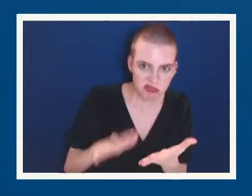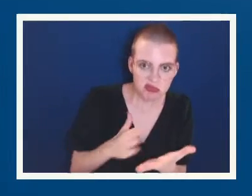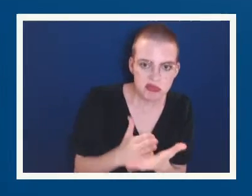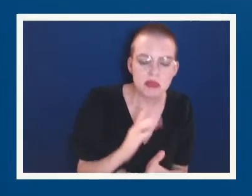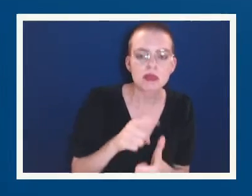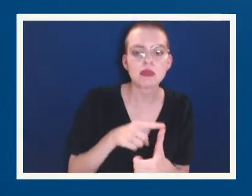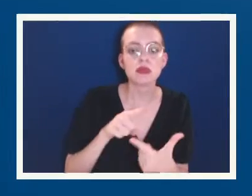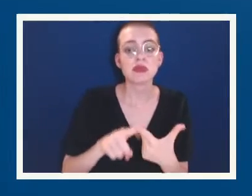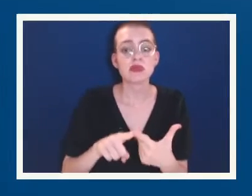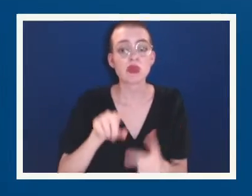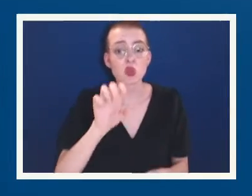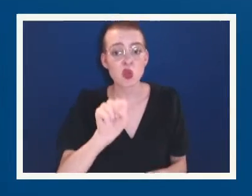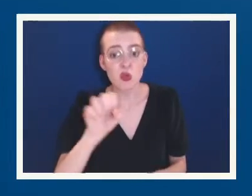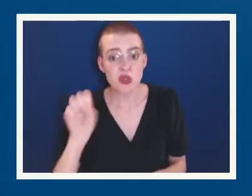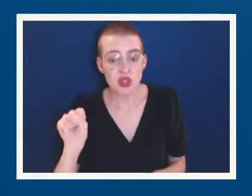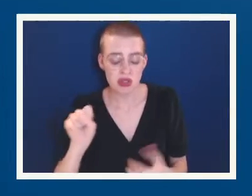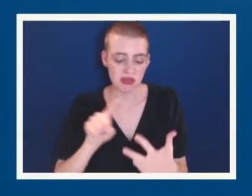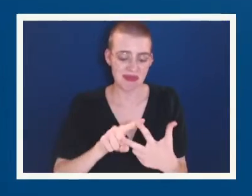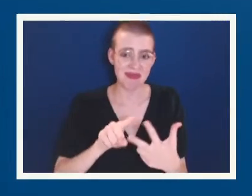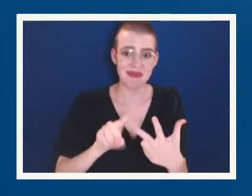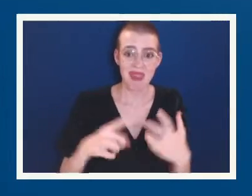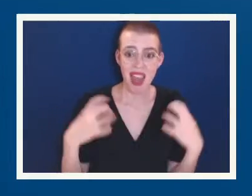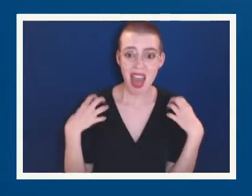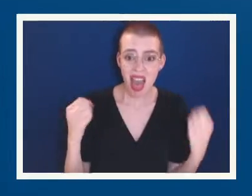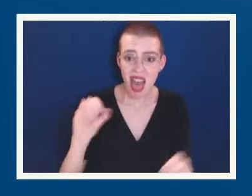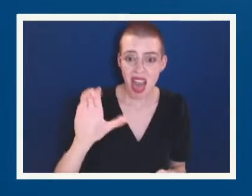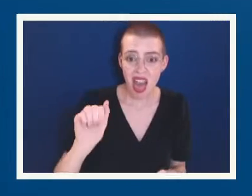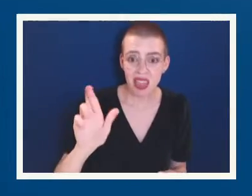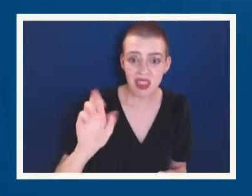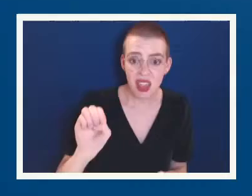ballot. There's something else on the ballot.